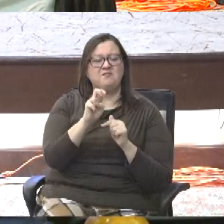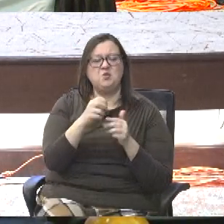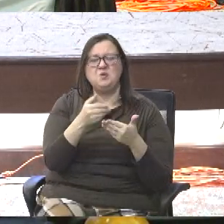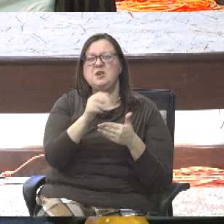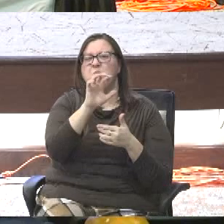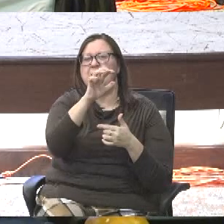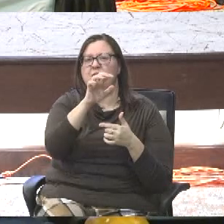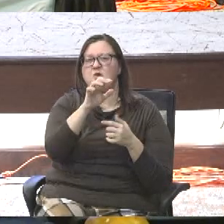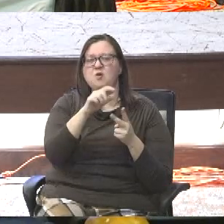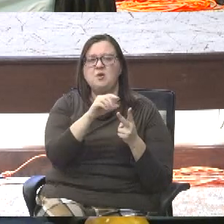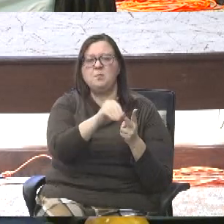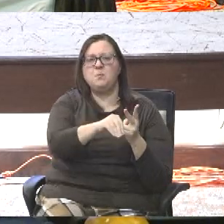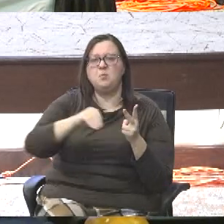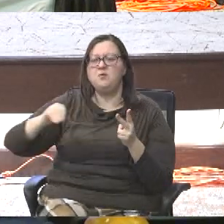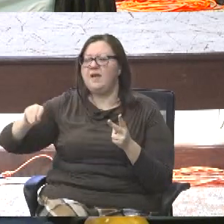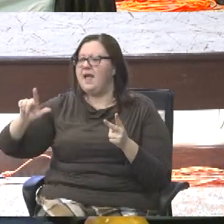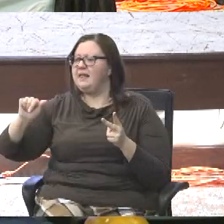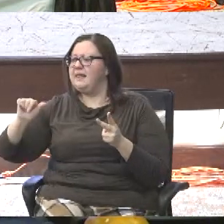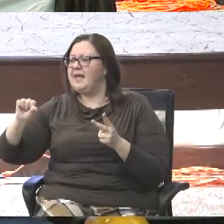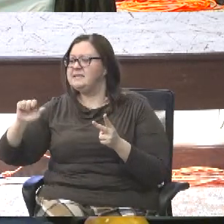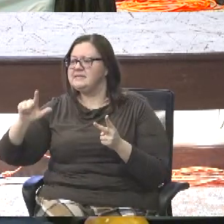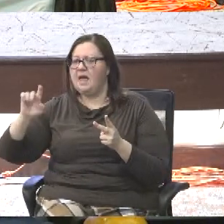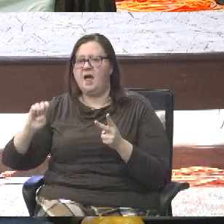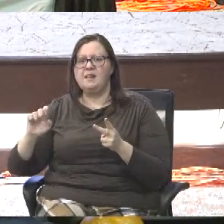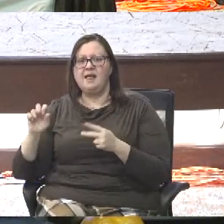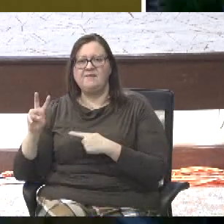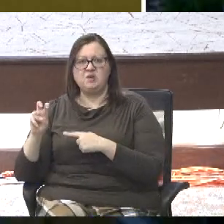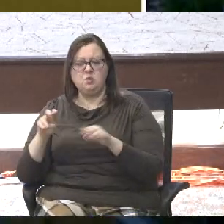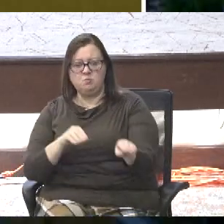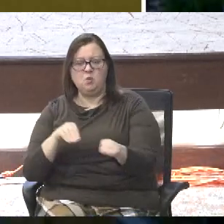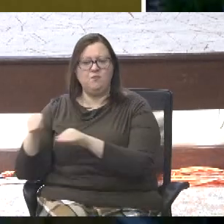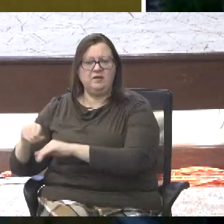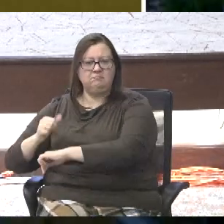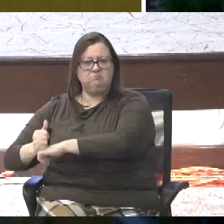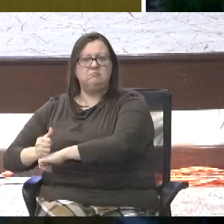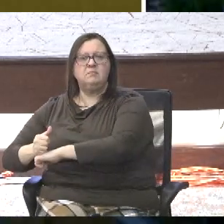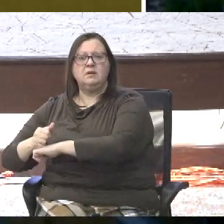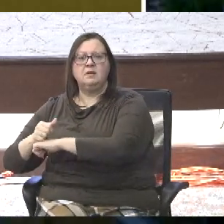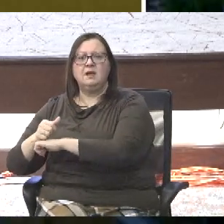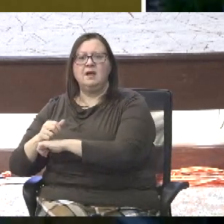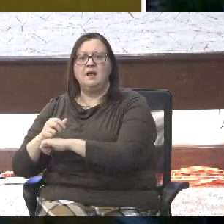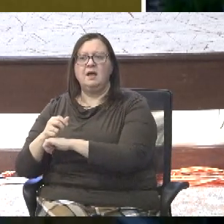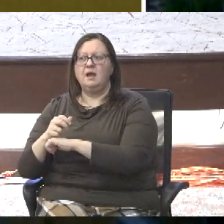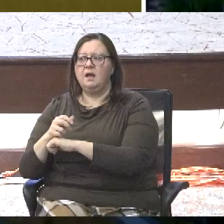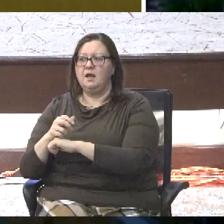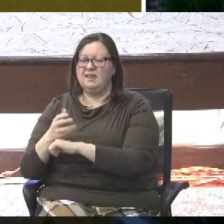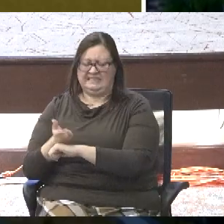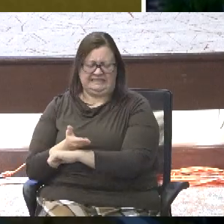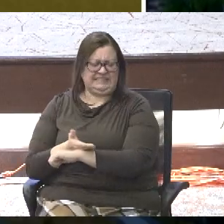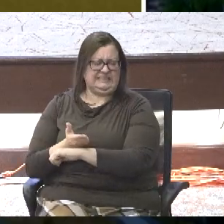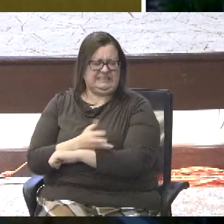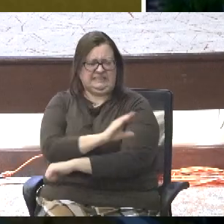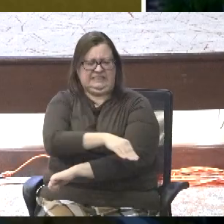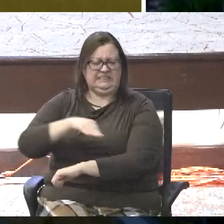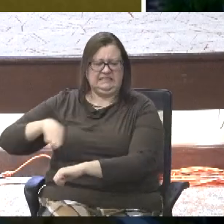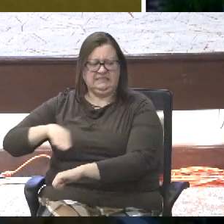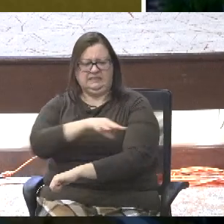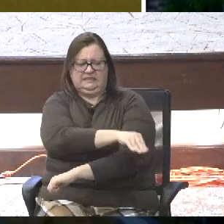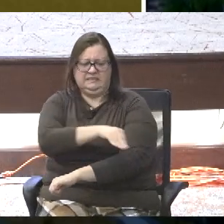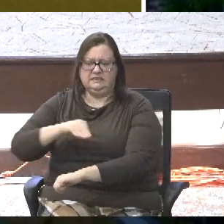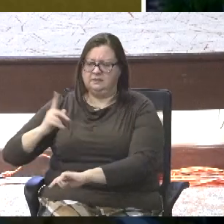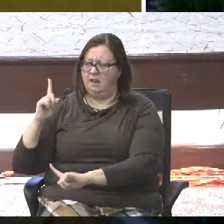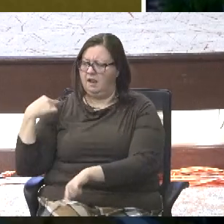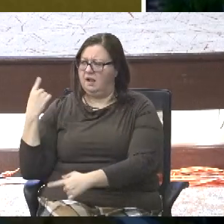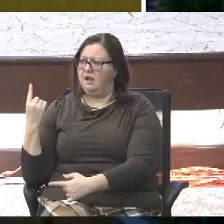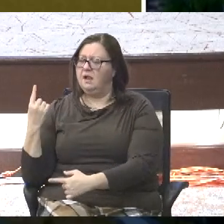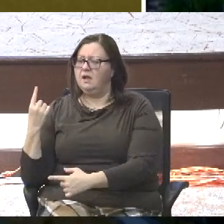to LaSalle Avenue. This is a project that's been been underway for a little while now. Yes. It's